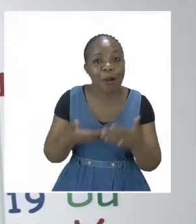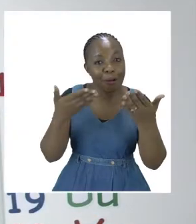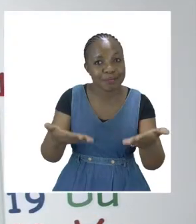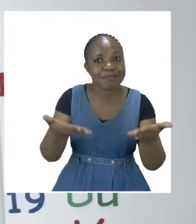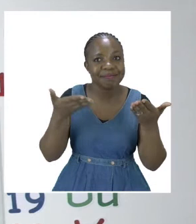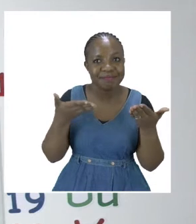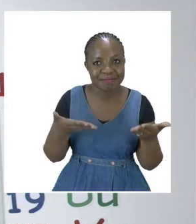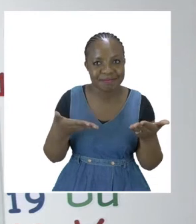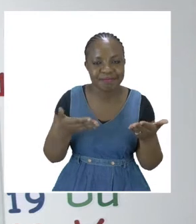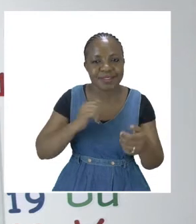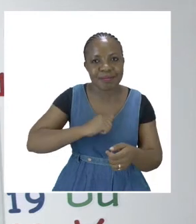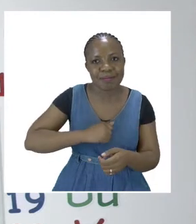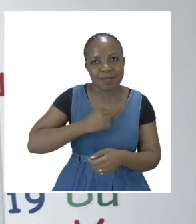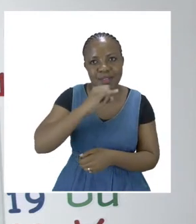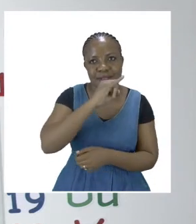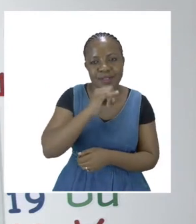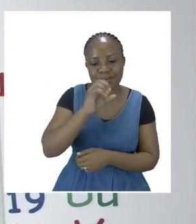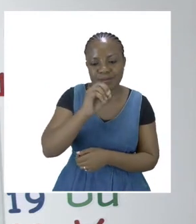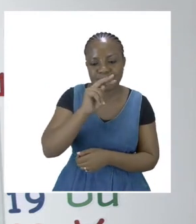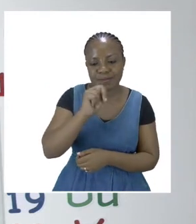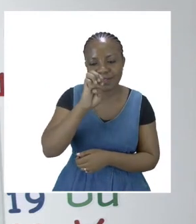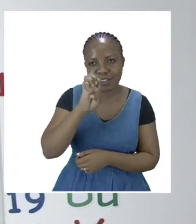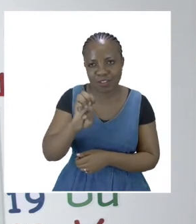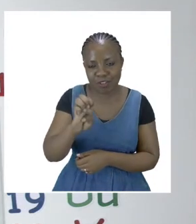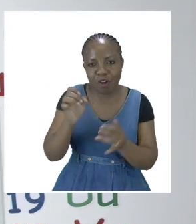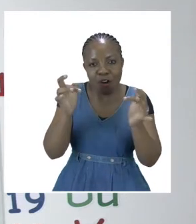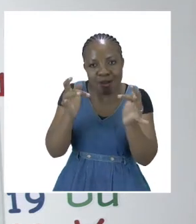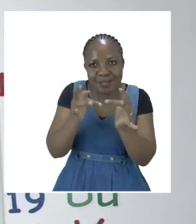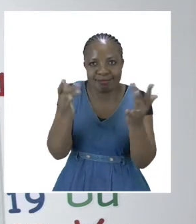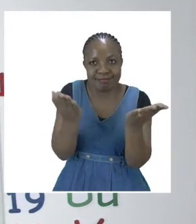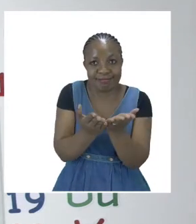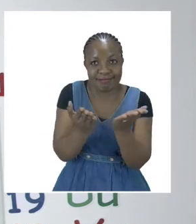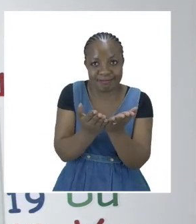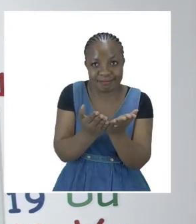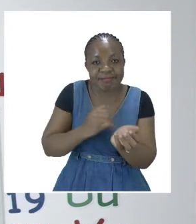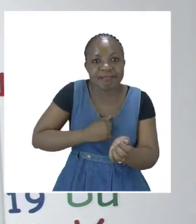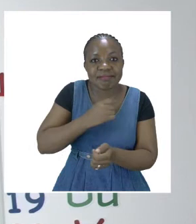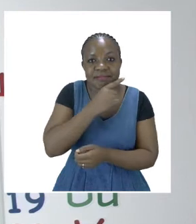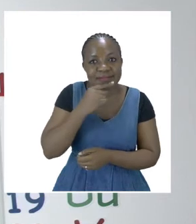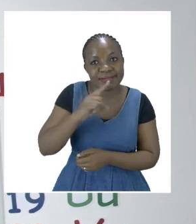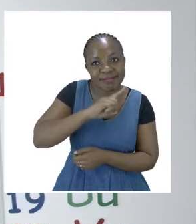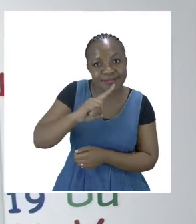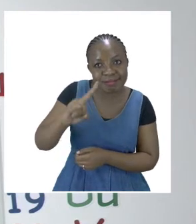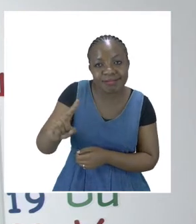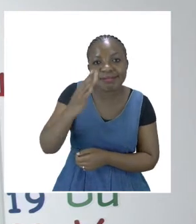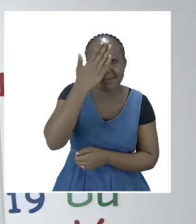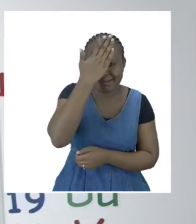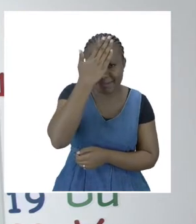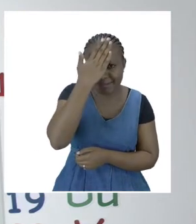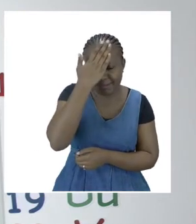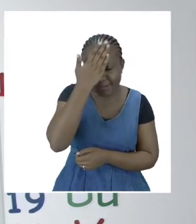Welcome to My Zone Online School. My name is Teacher Mutsa. Get your education